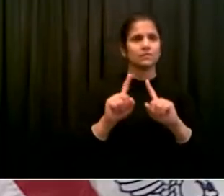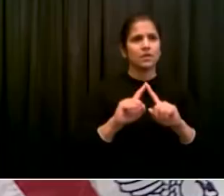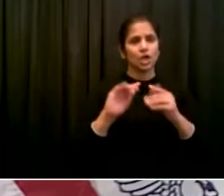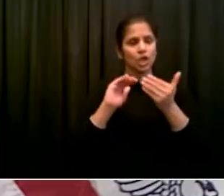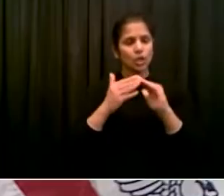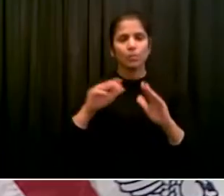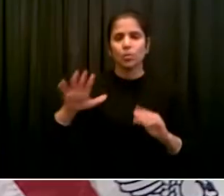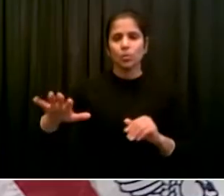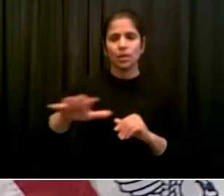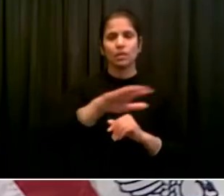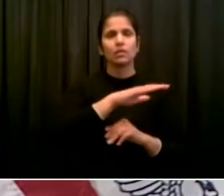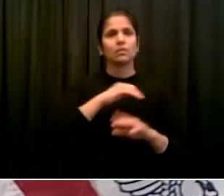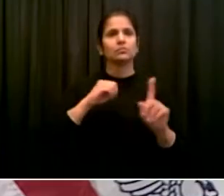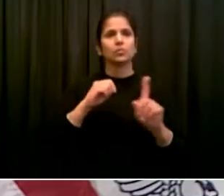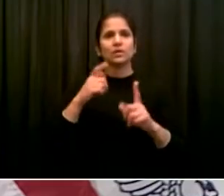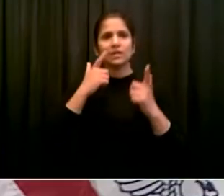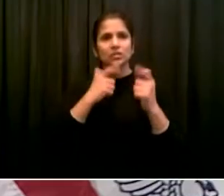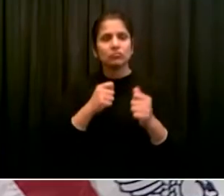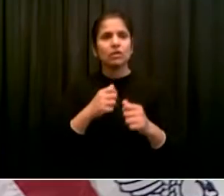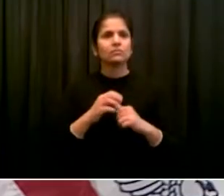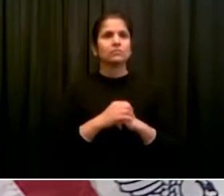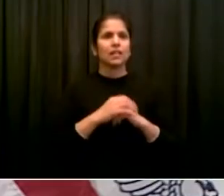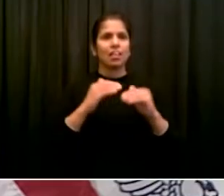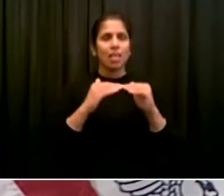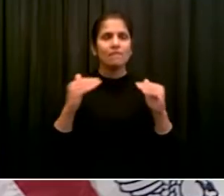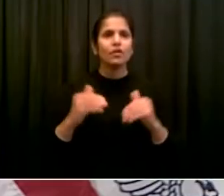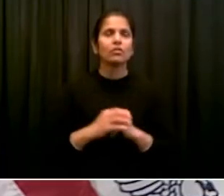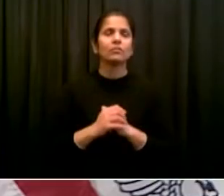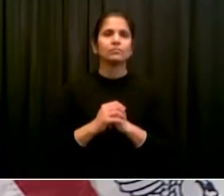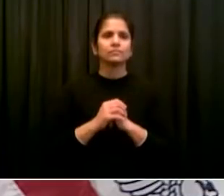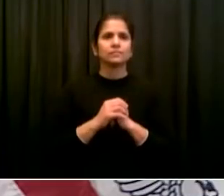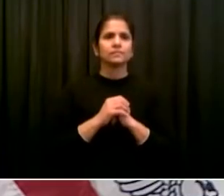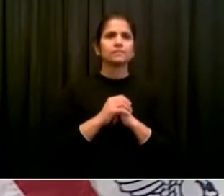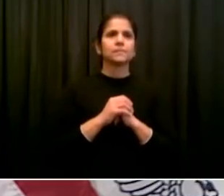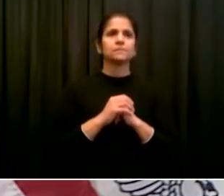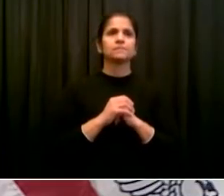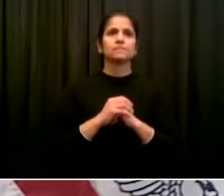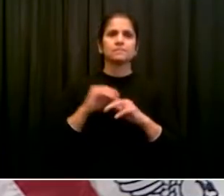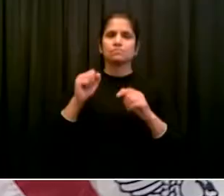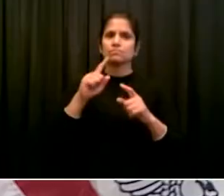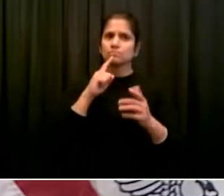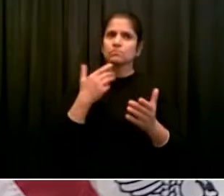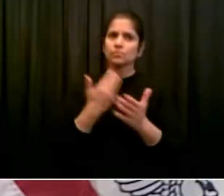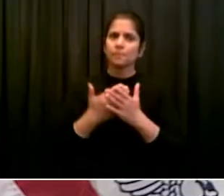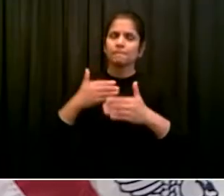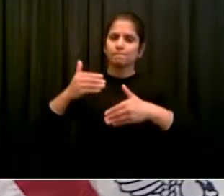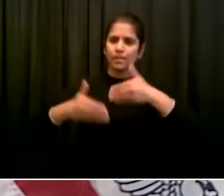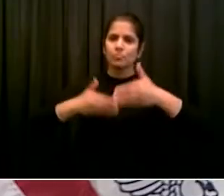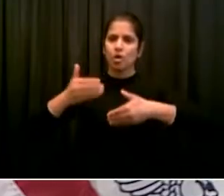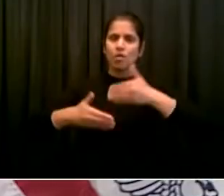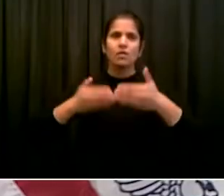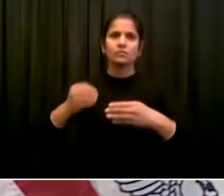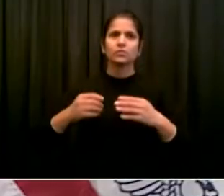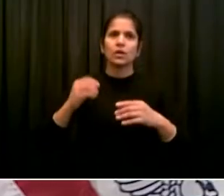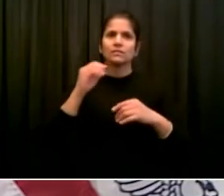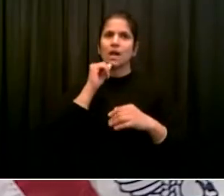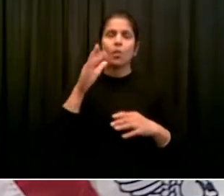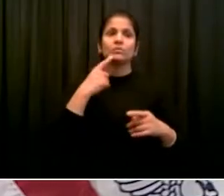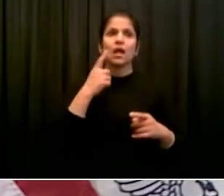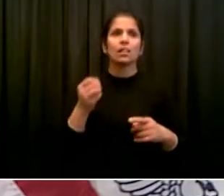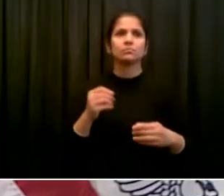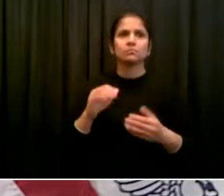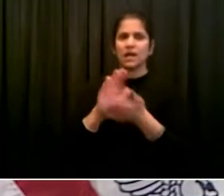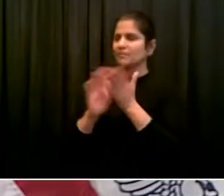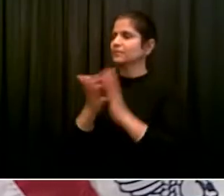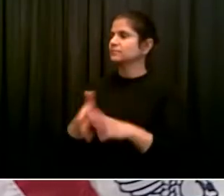trust levels and hesitancy levels. I think we've made real progress, but no one's saying that gap has been closed. So it is not just